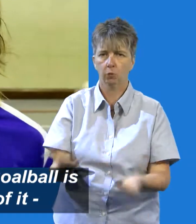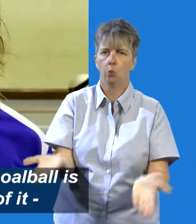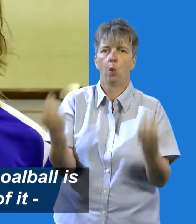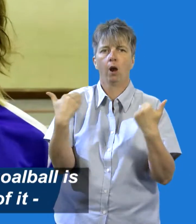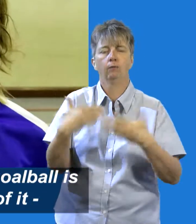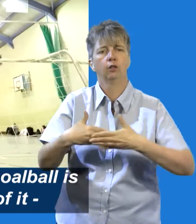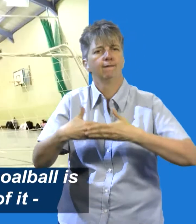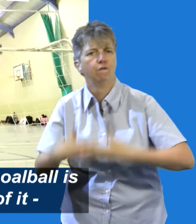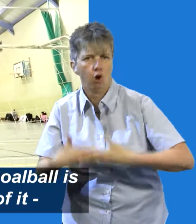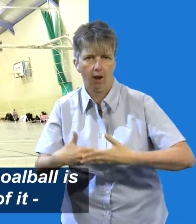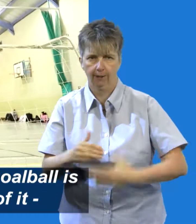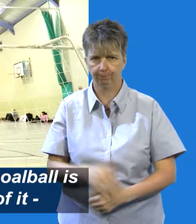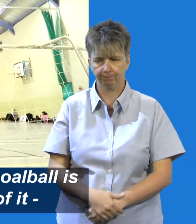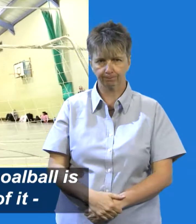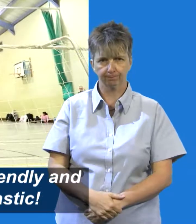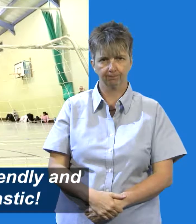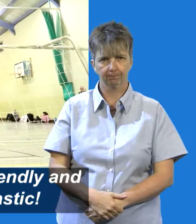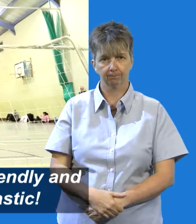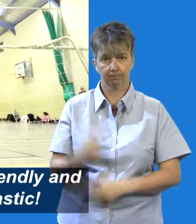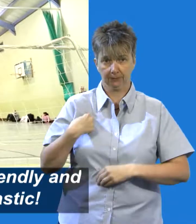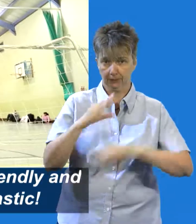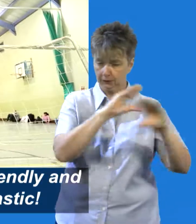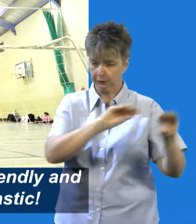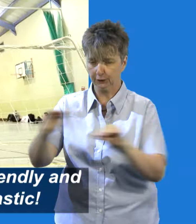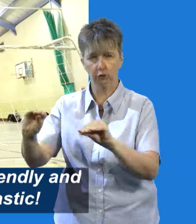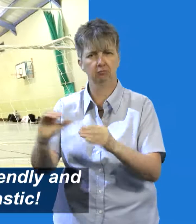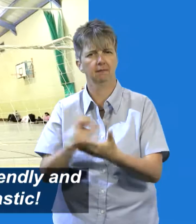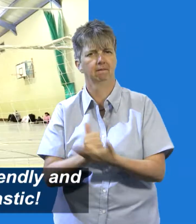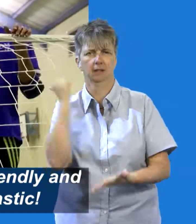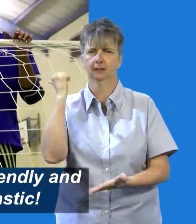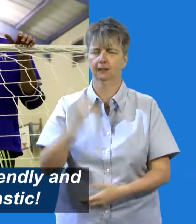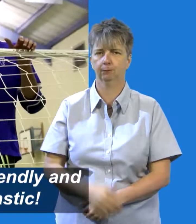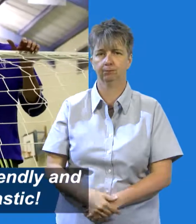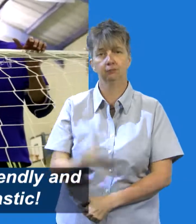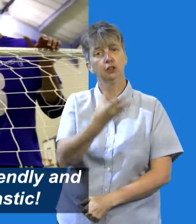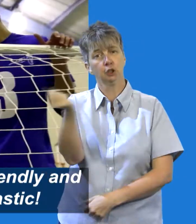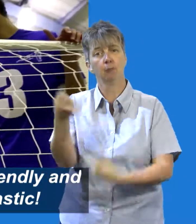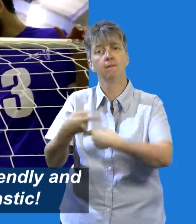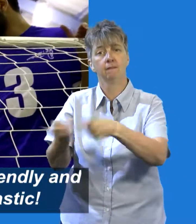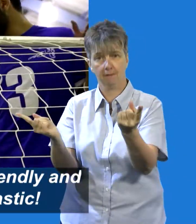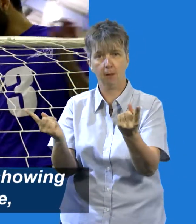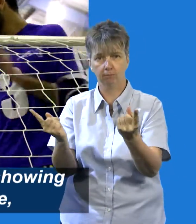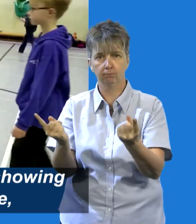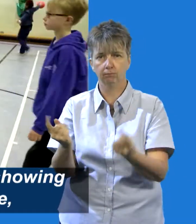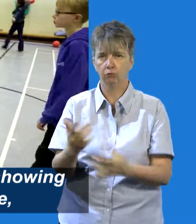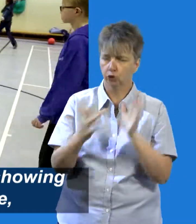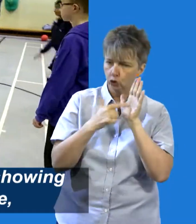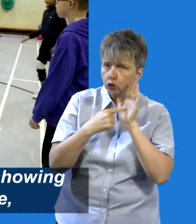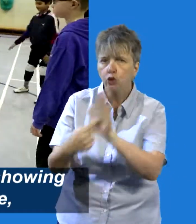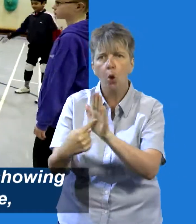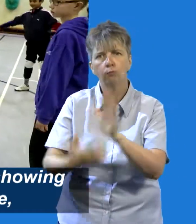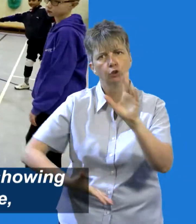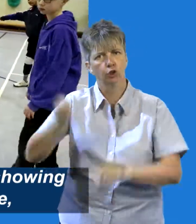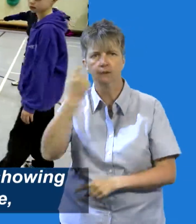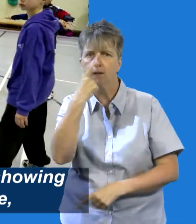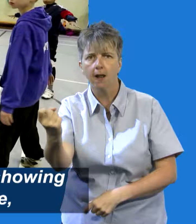think my favourite thing about goalball is probably the social side of it. It's quite welcoming, quite friendly. Teaching the kids,